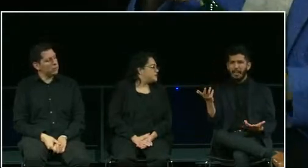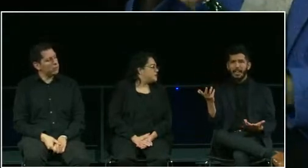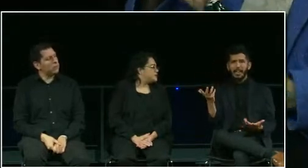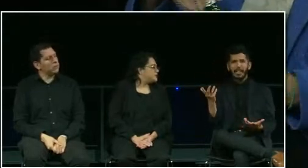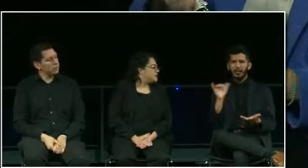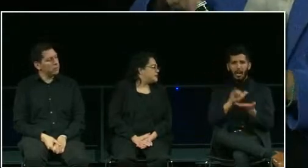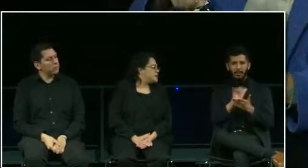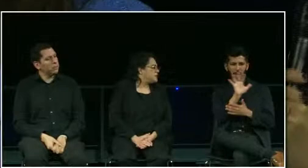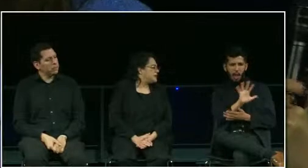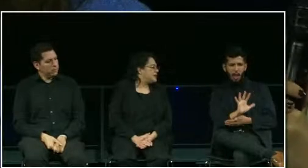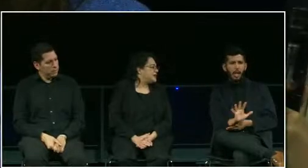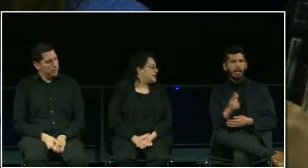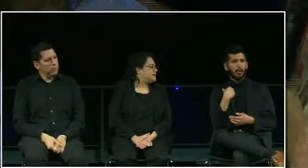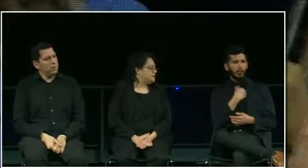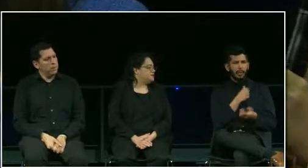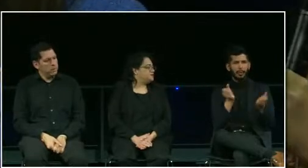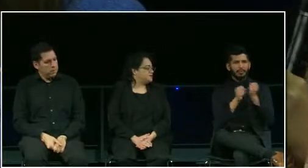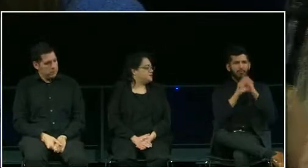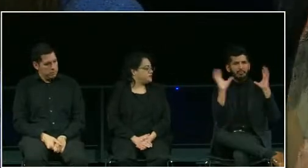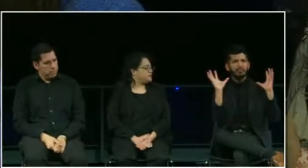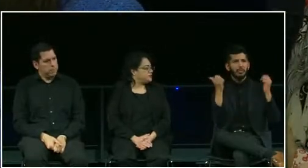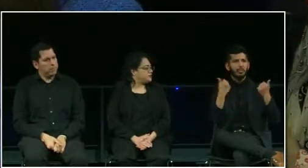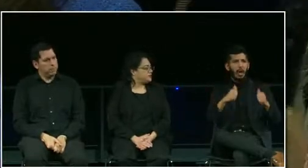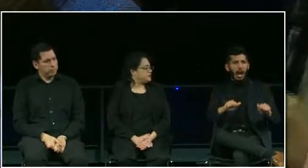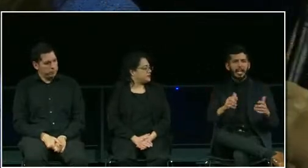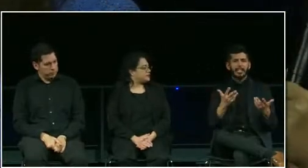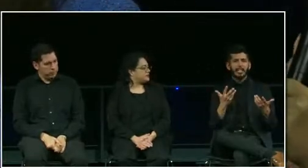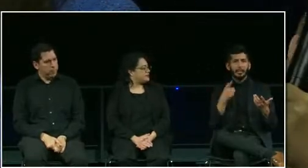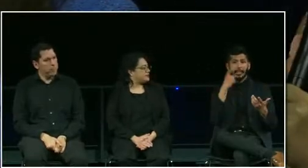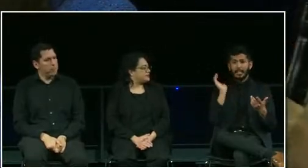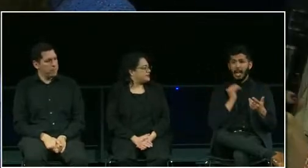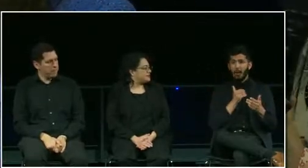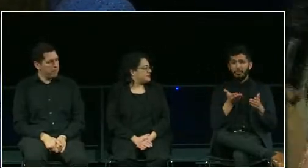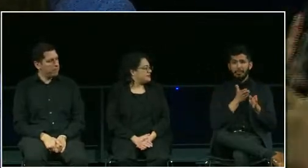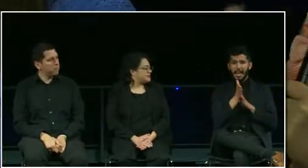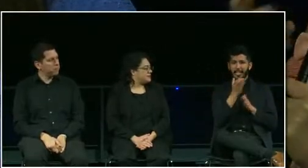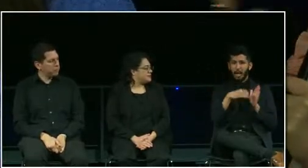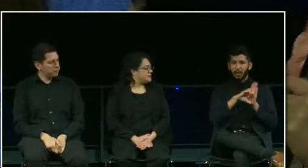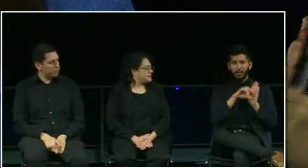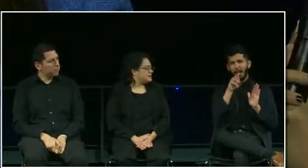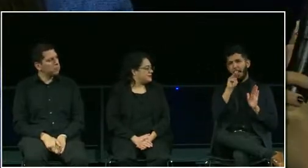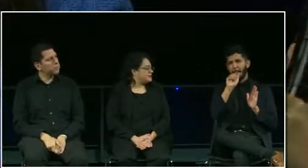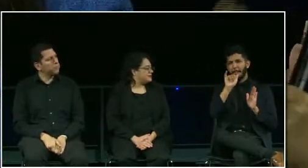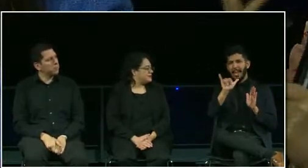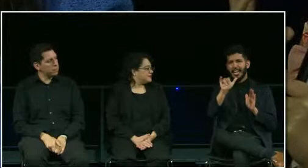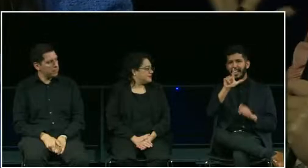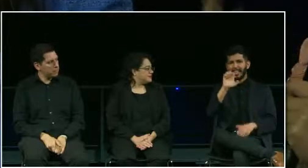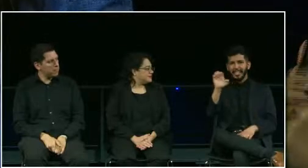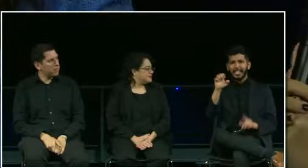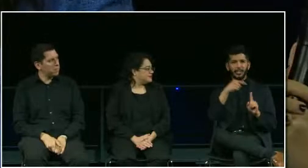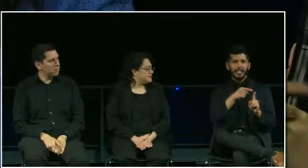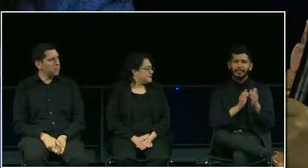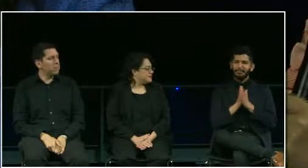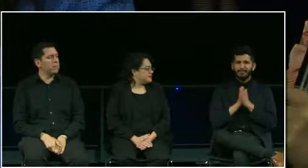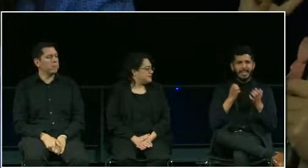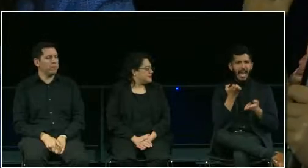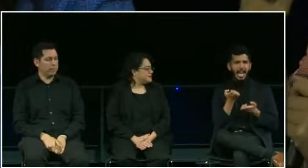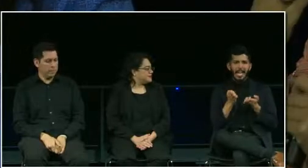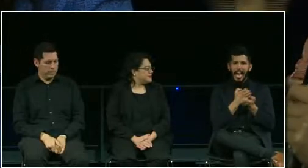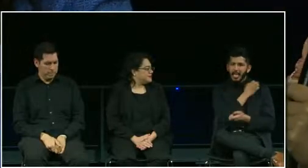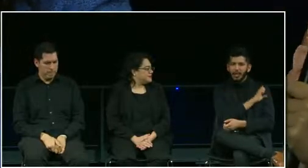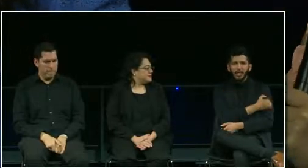that we were going for from the beginning. Because our main character is Mei Li, she's this energetic, you